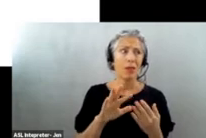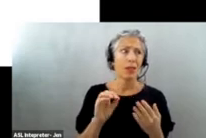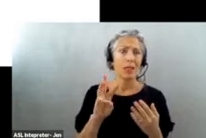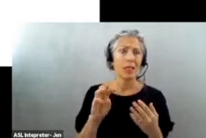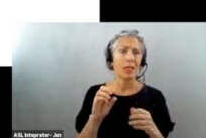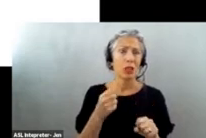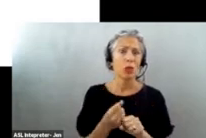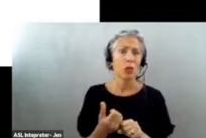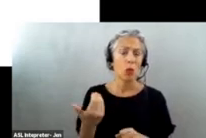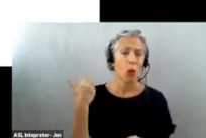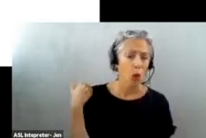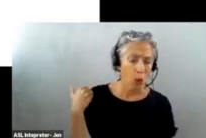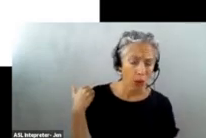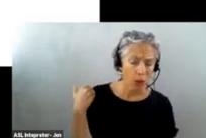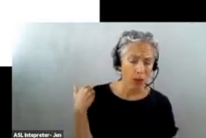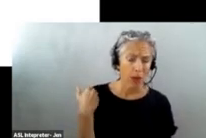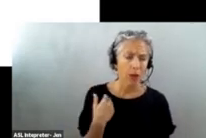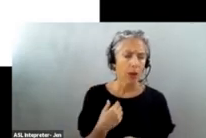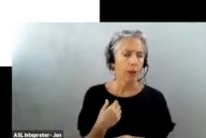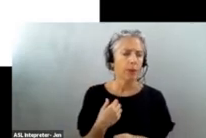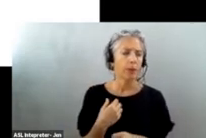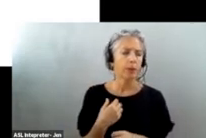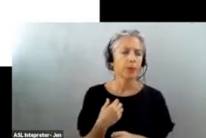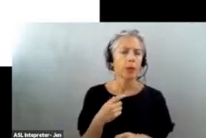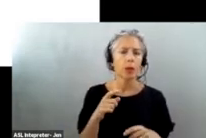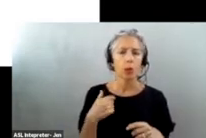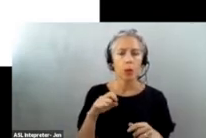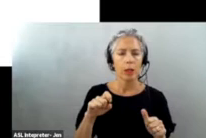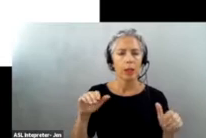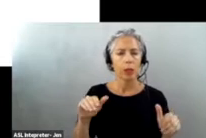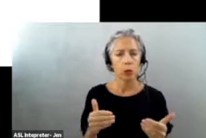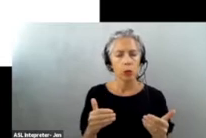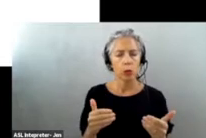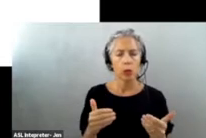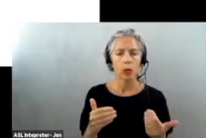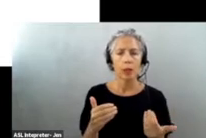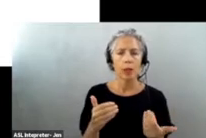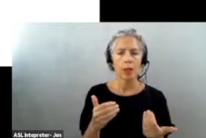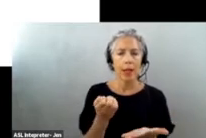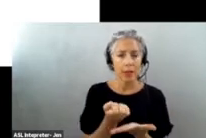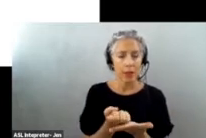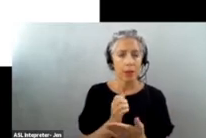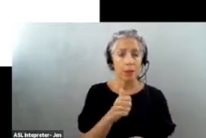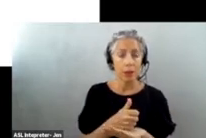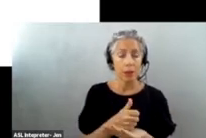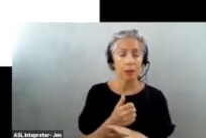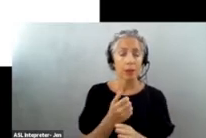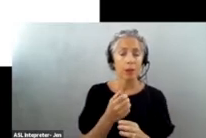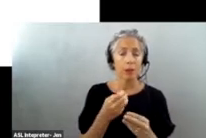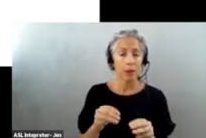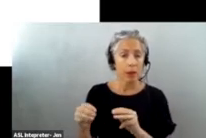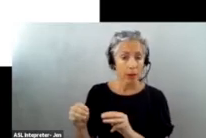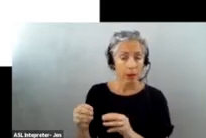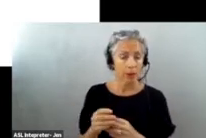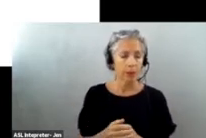years back. So what we need to do is to introduce evidence-based methods. We